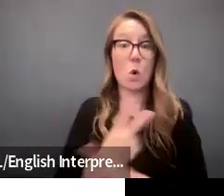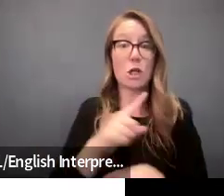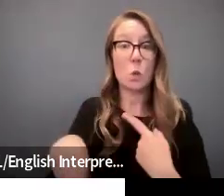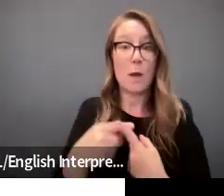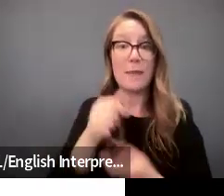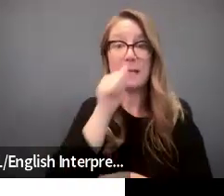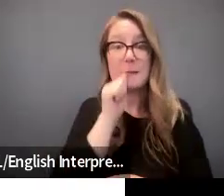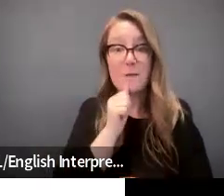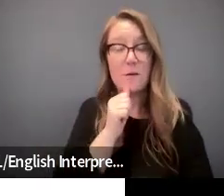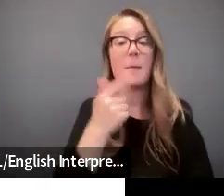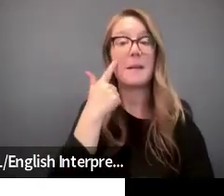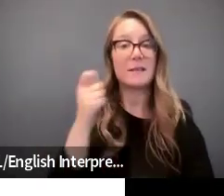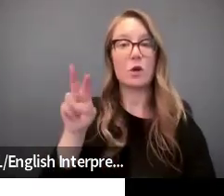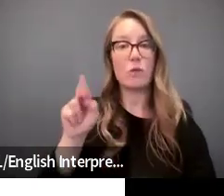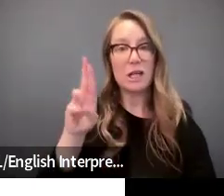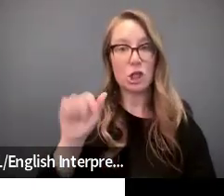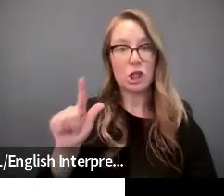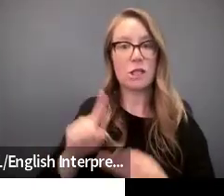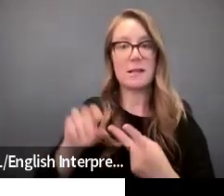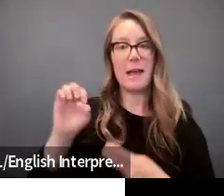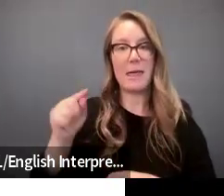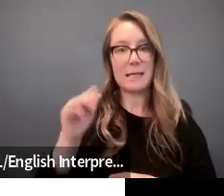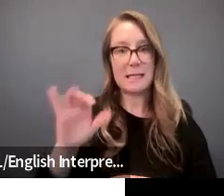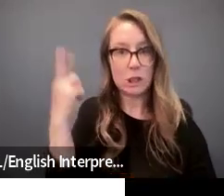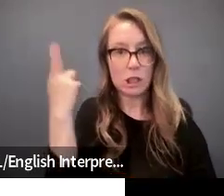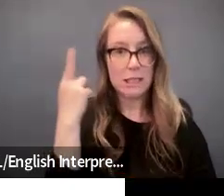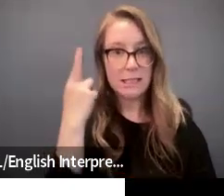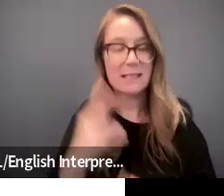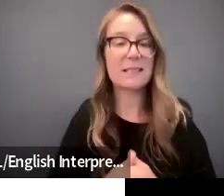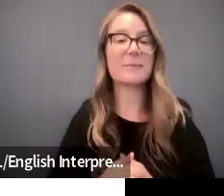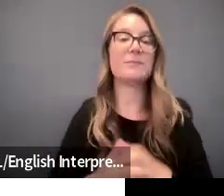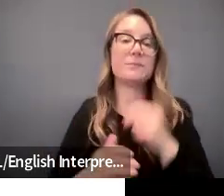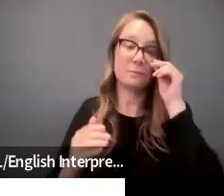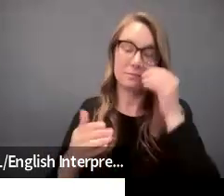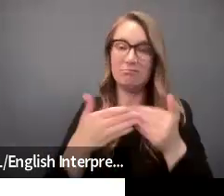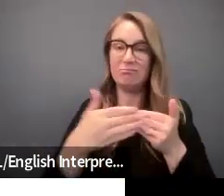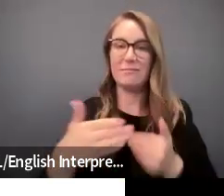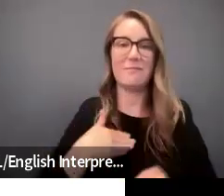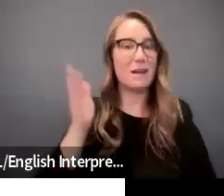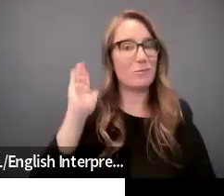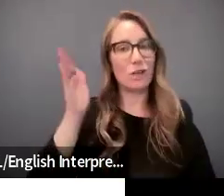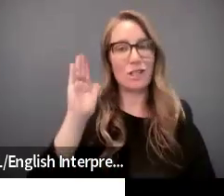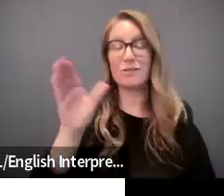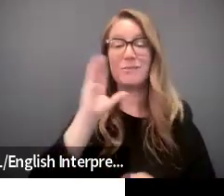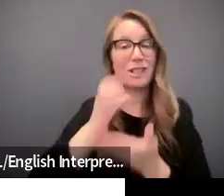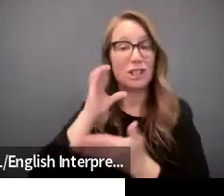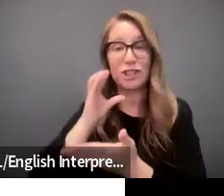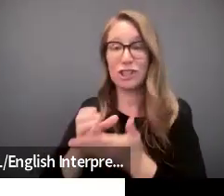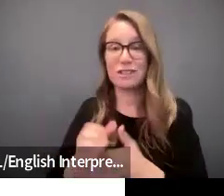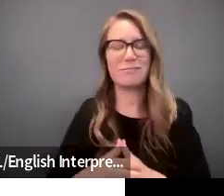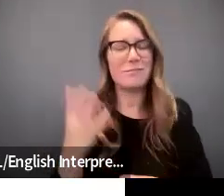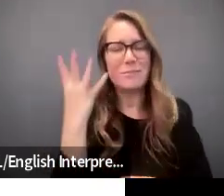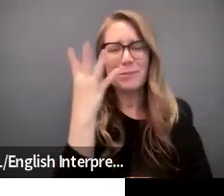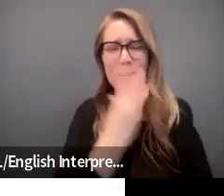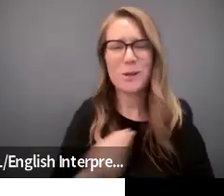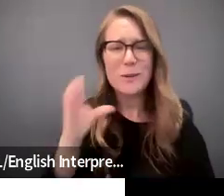suffer because of racial and ethnic reasons." So the rest of my presentation are pictures.